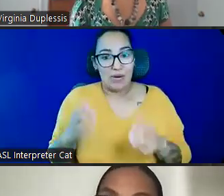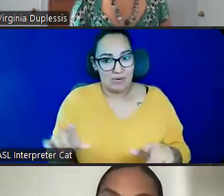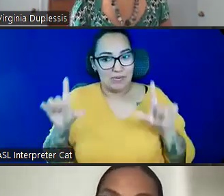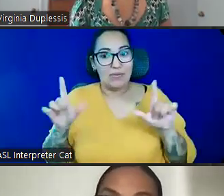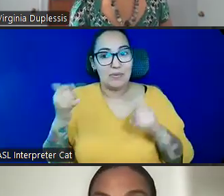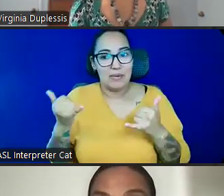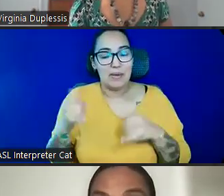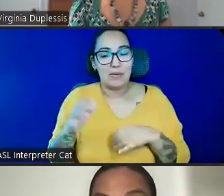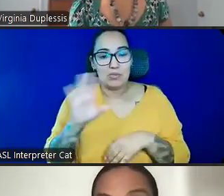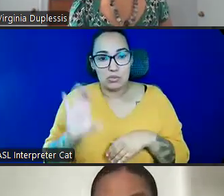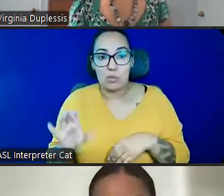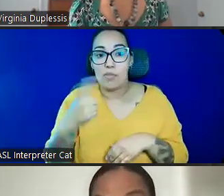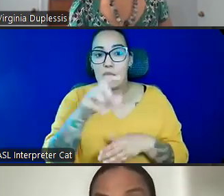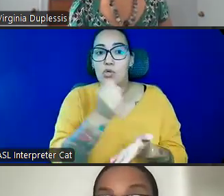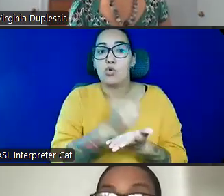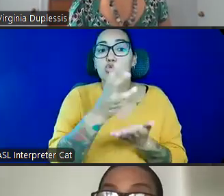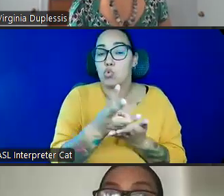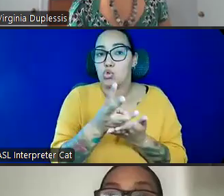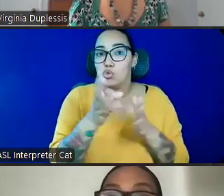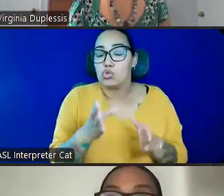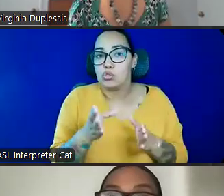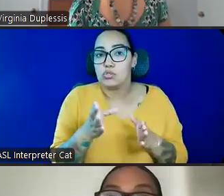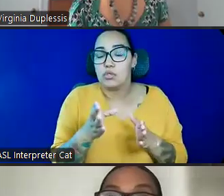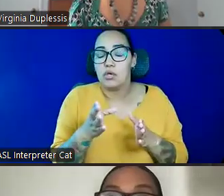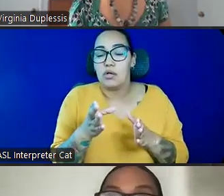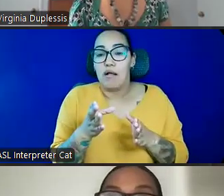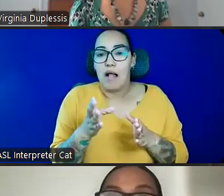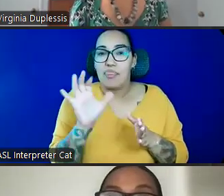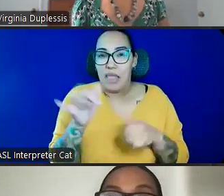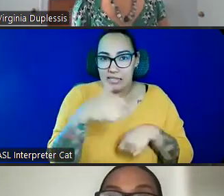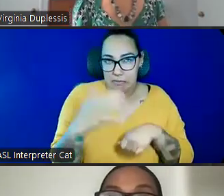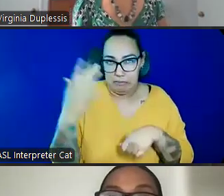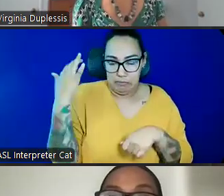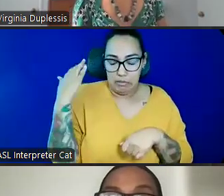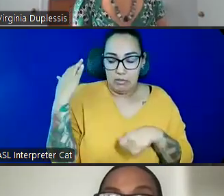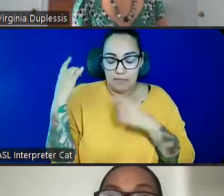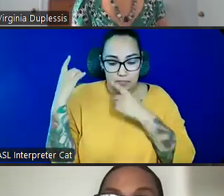were social workers at what was then